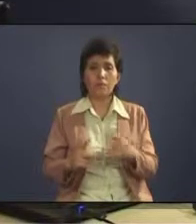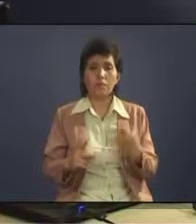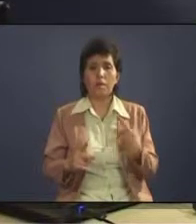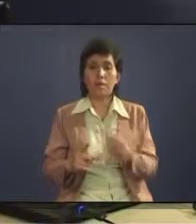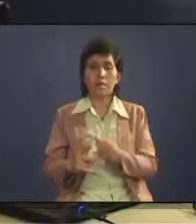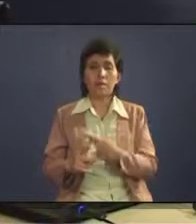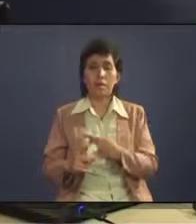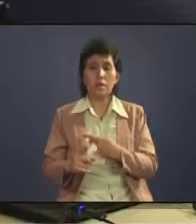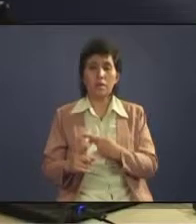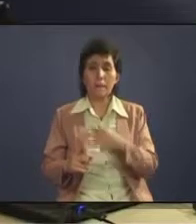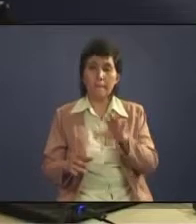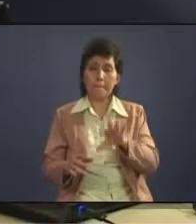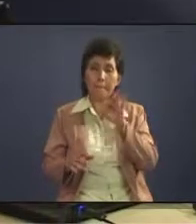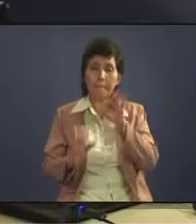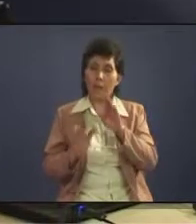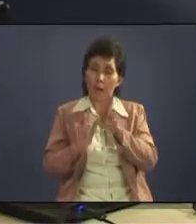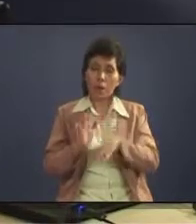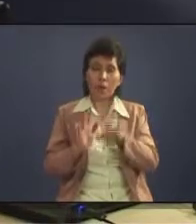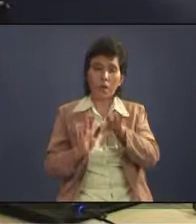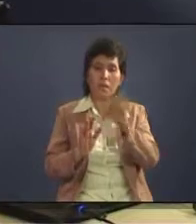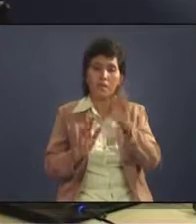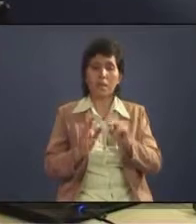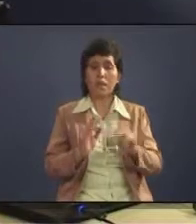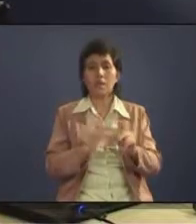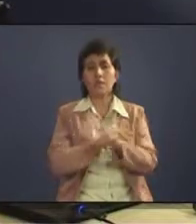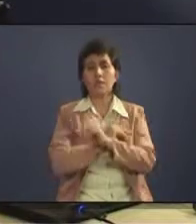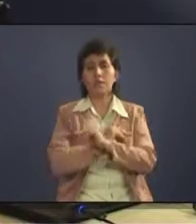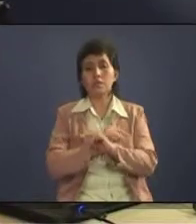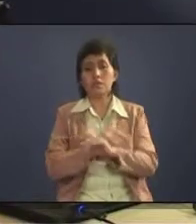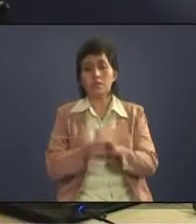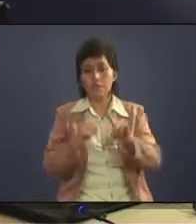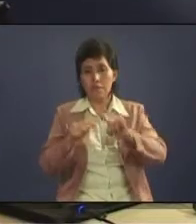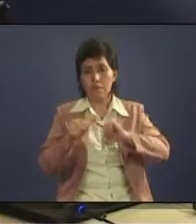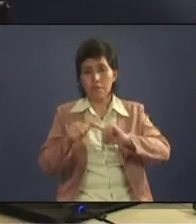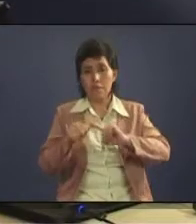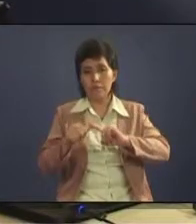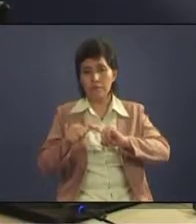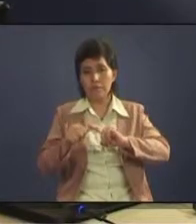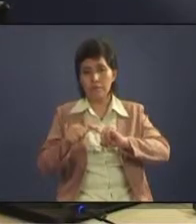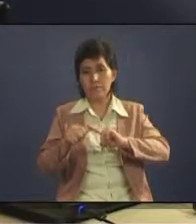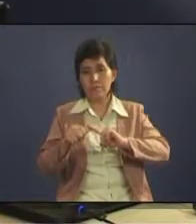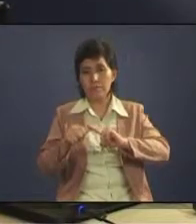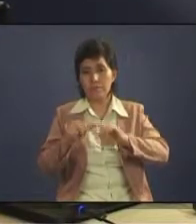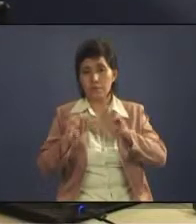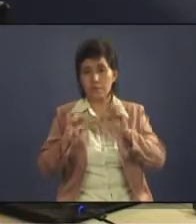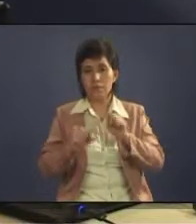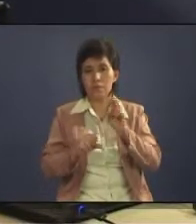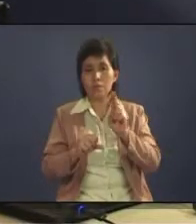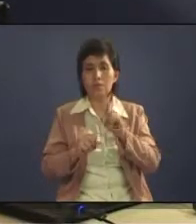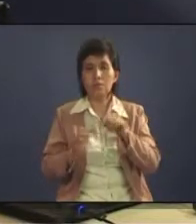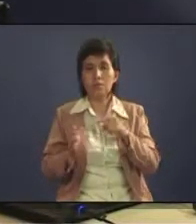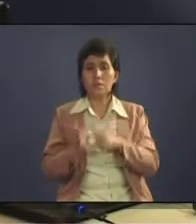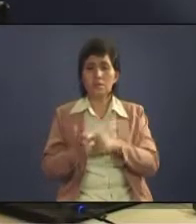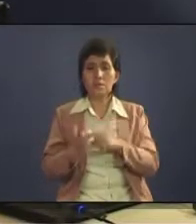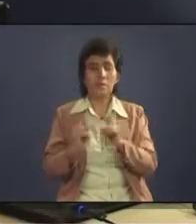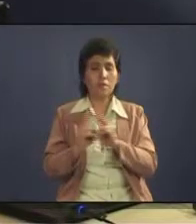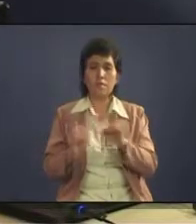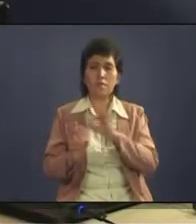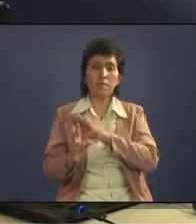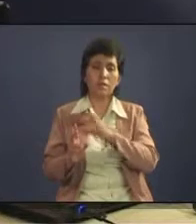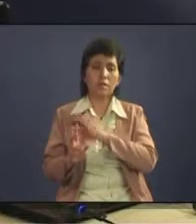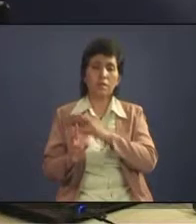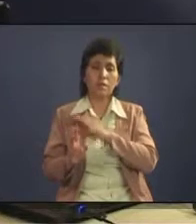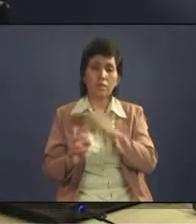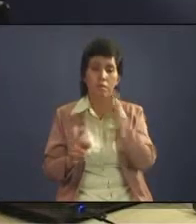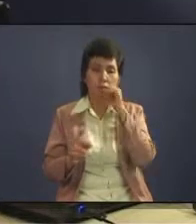or prejudice, okay, the first thing that you can use, this is very beneficial for your company, for your